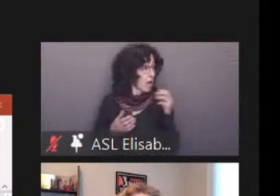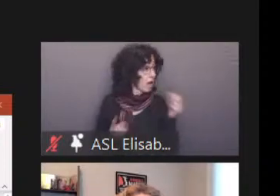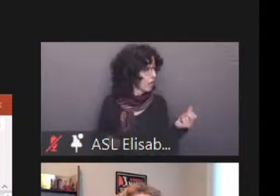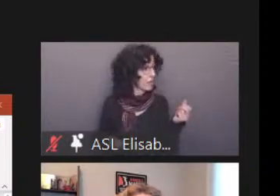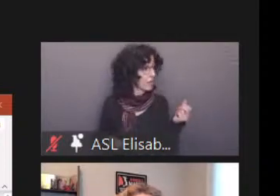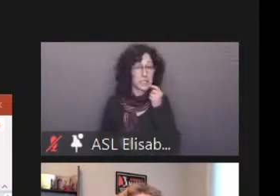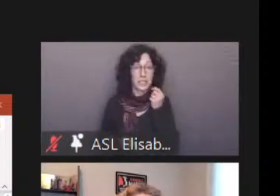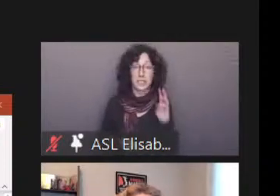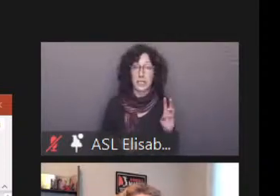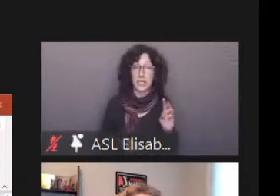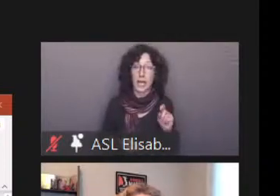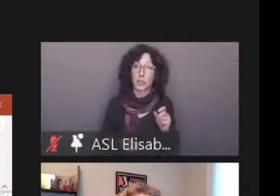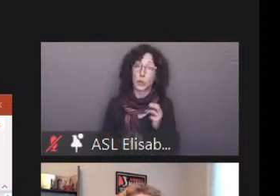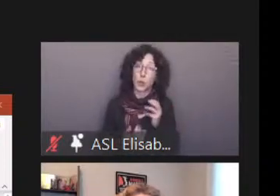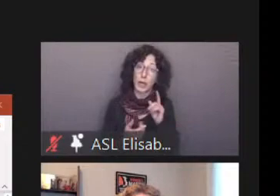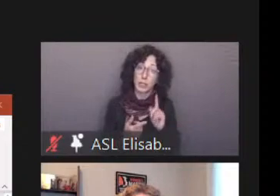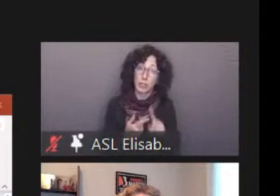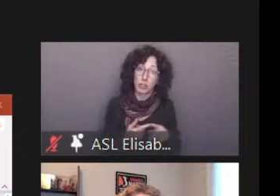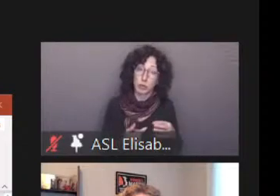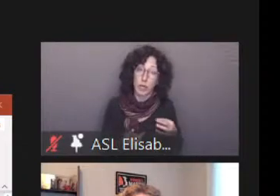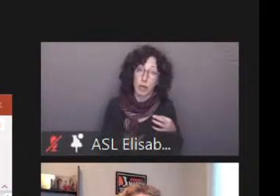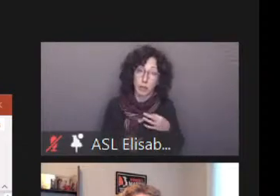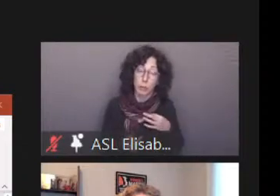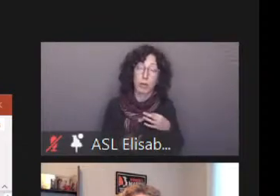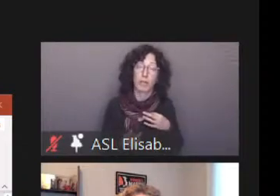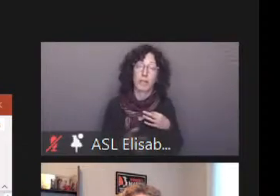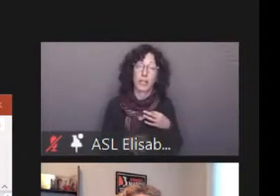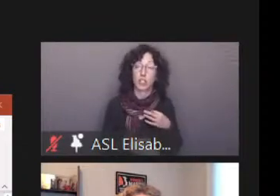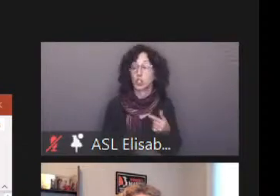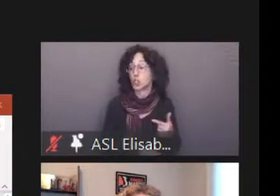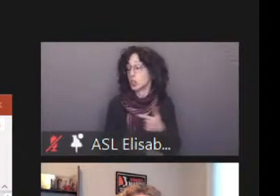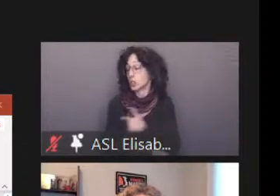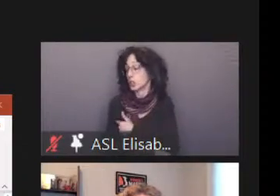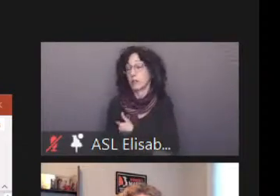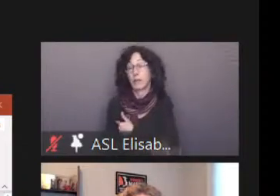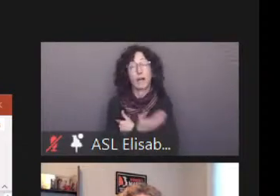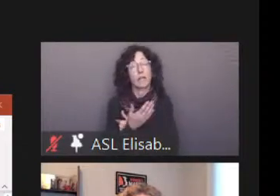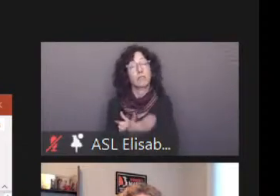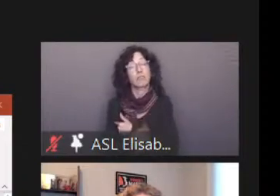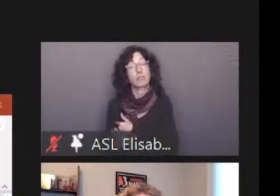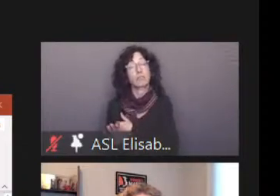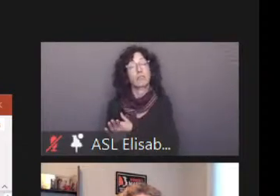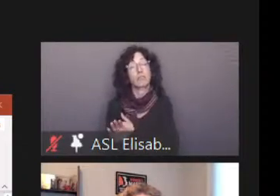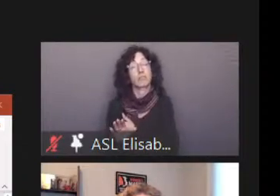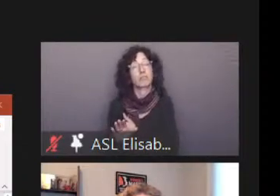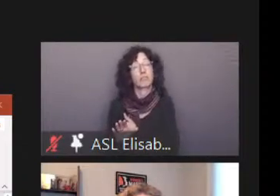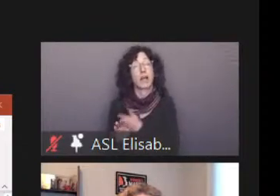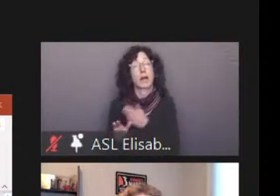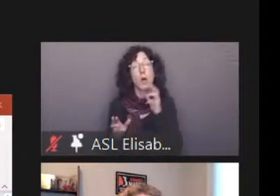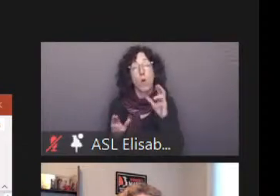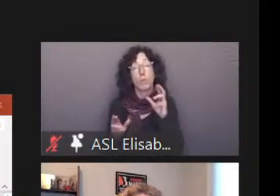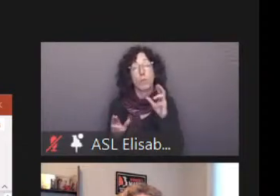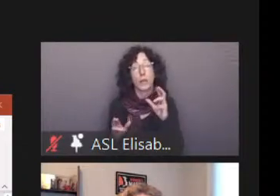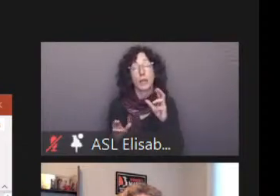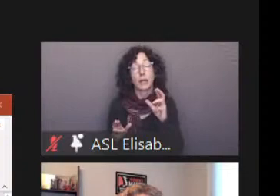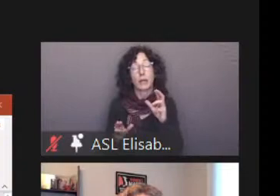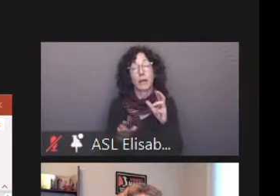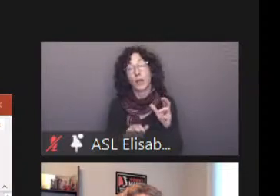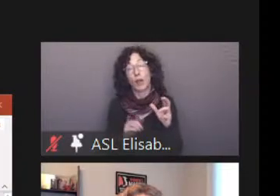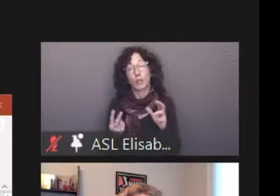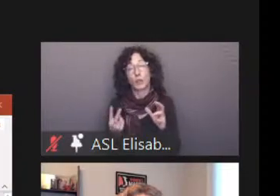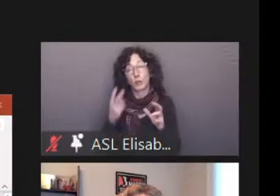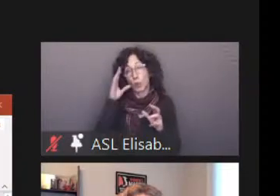was eligible, but I got her the vaccine and she's received it. And I'm hoping to get my 2 boys vaccinated this